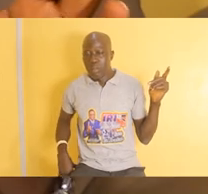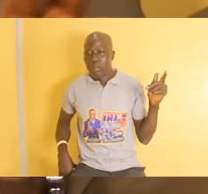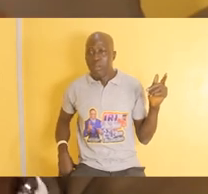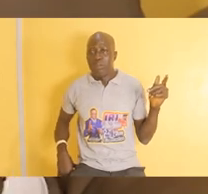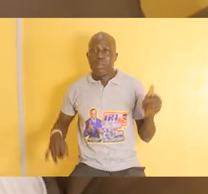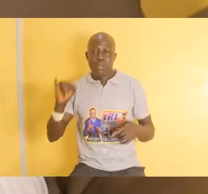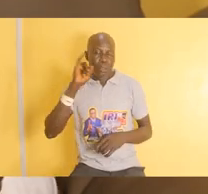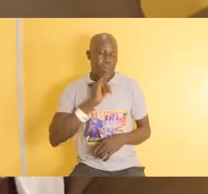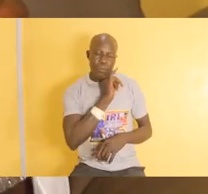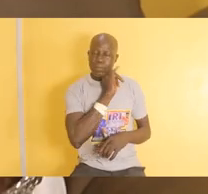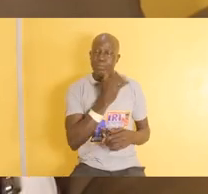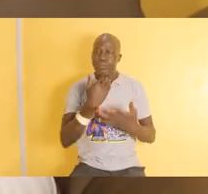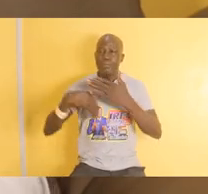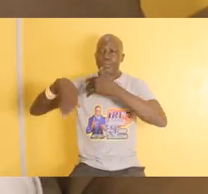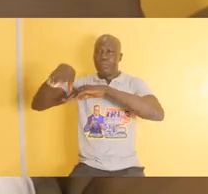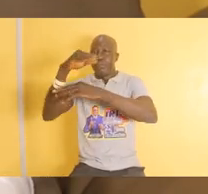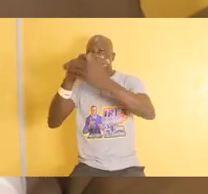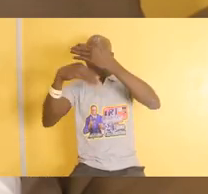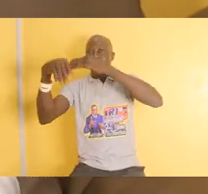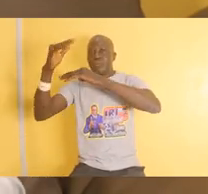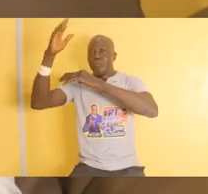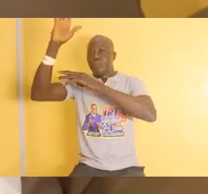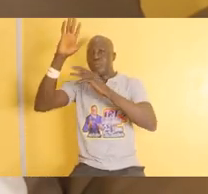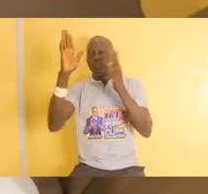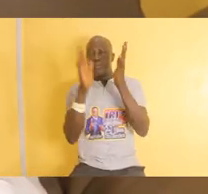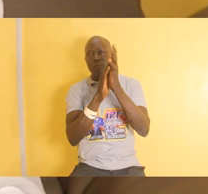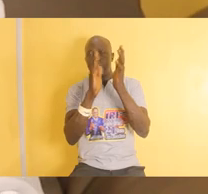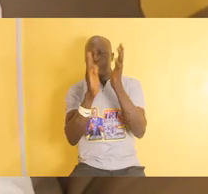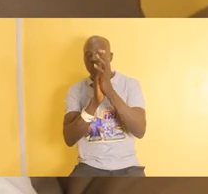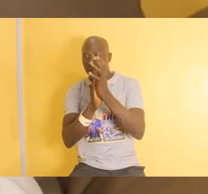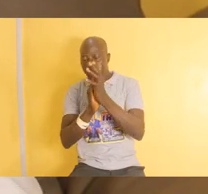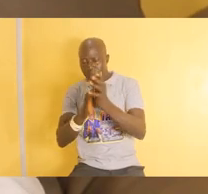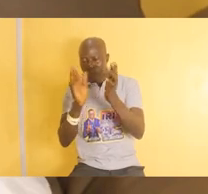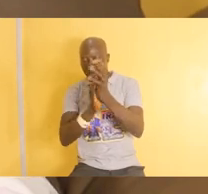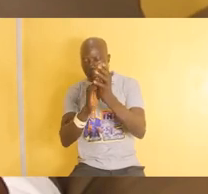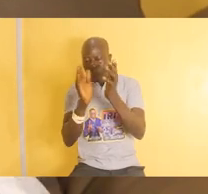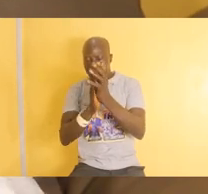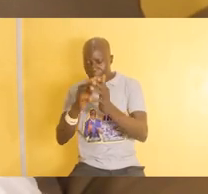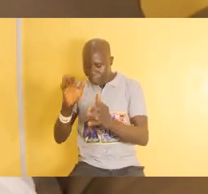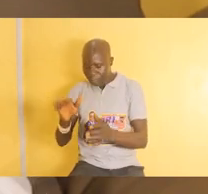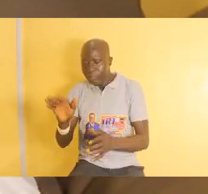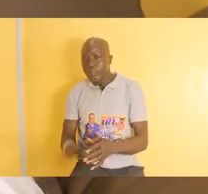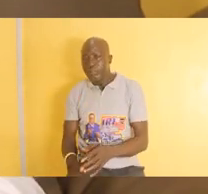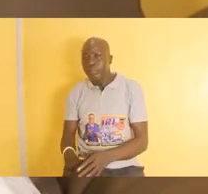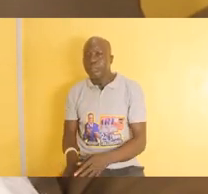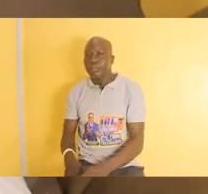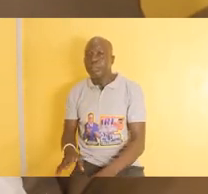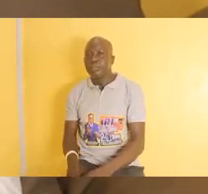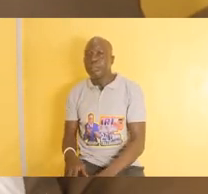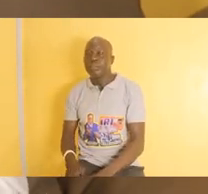Amen. Amen. Amen. Amen. Amen. Amen. Amen. Amen. Amen.